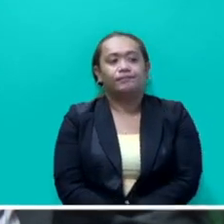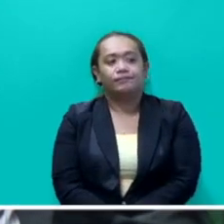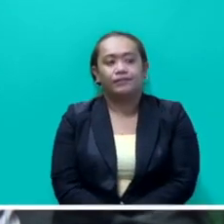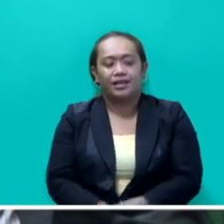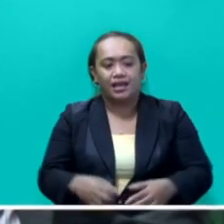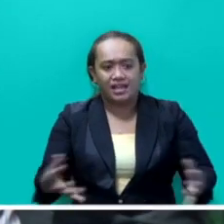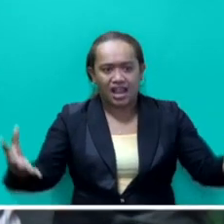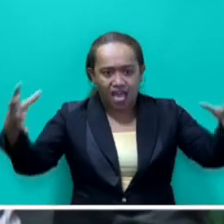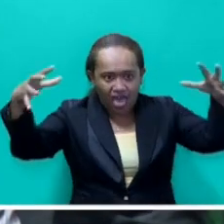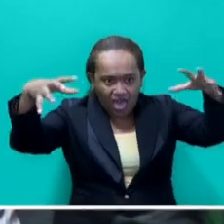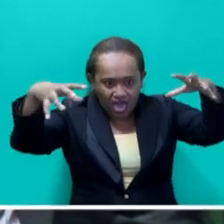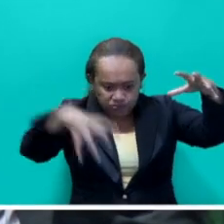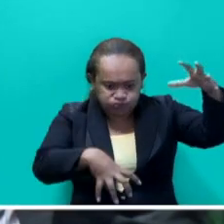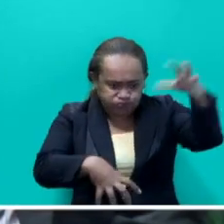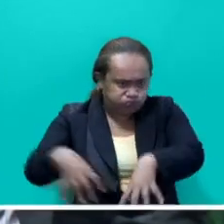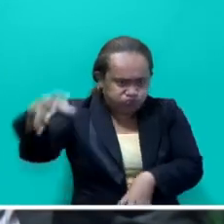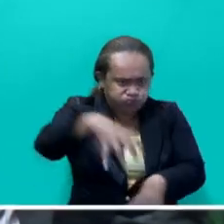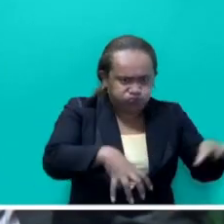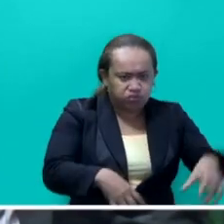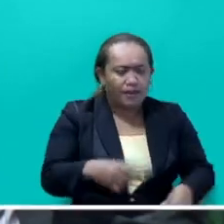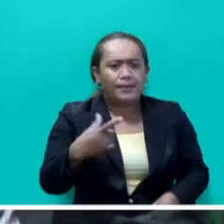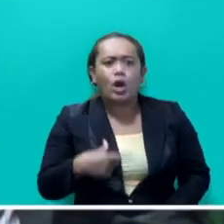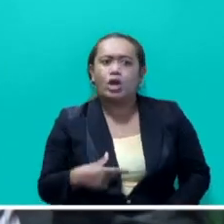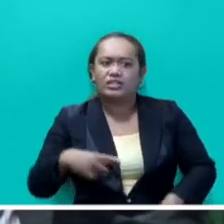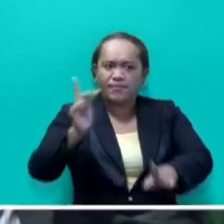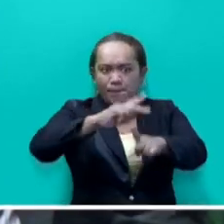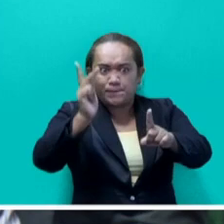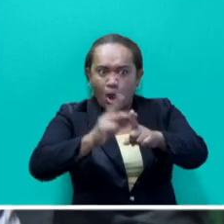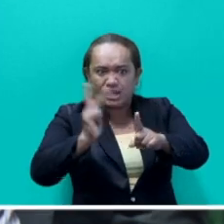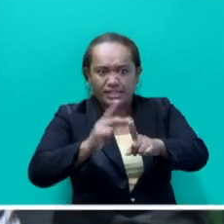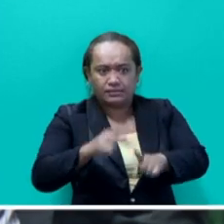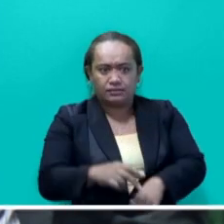of the politics that we are looking forward to.